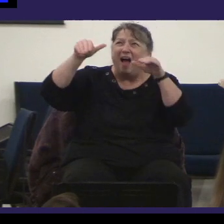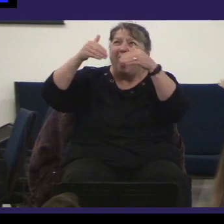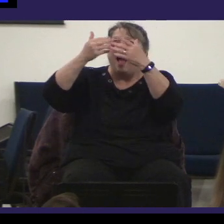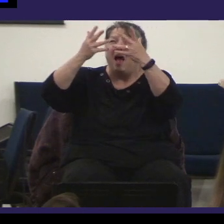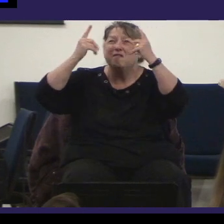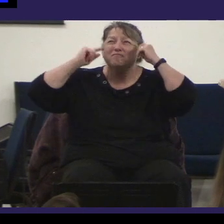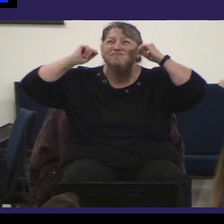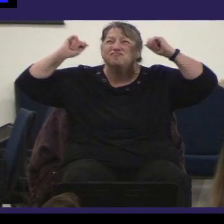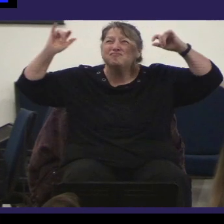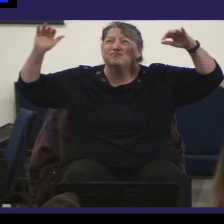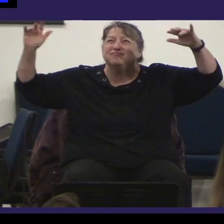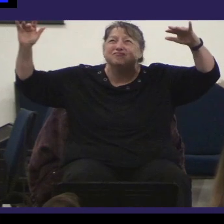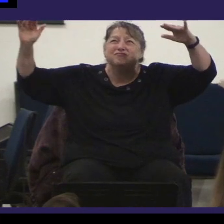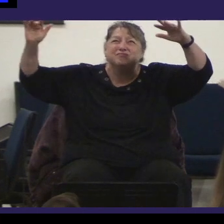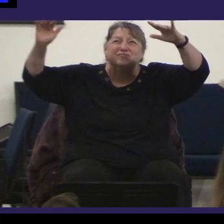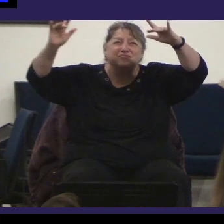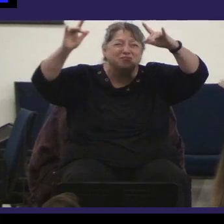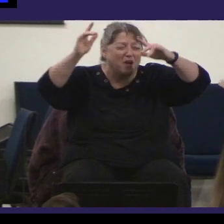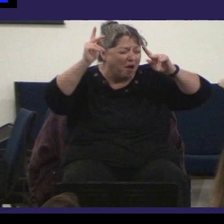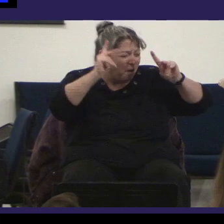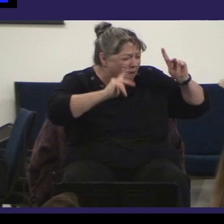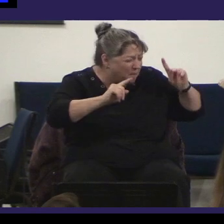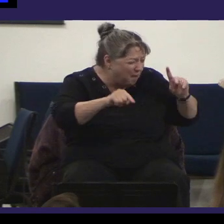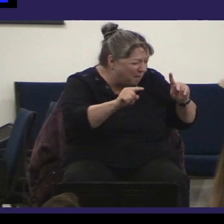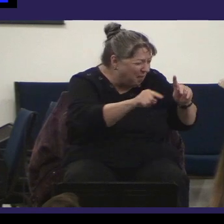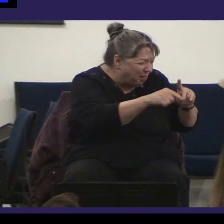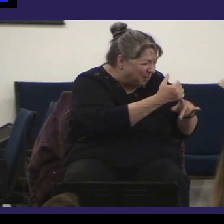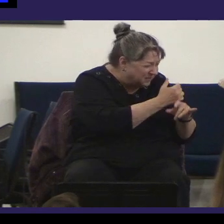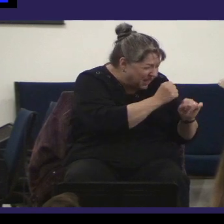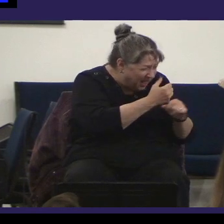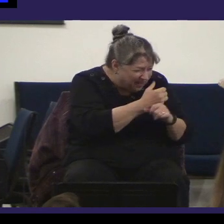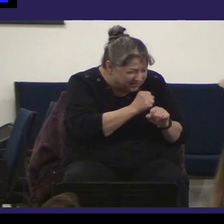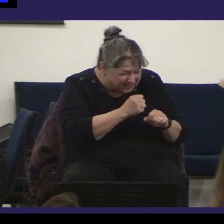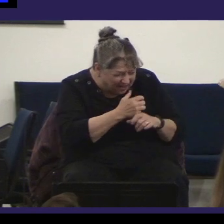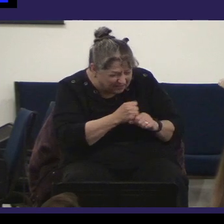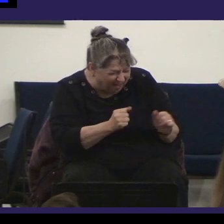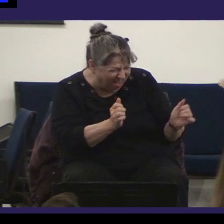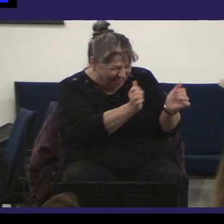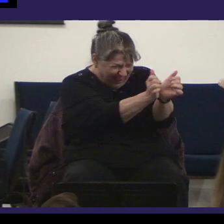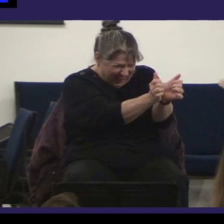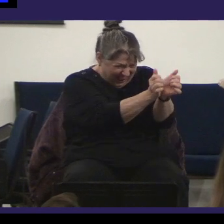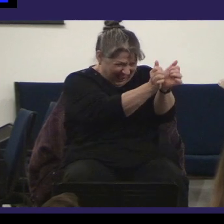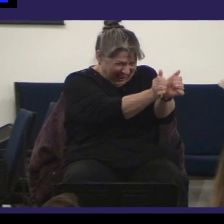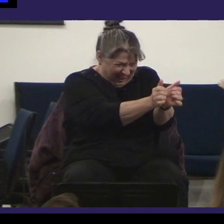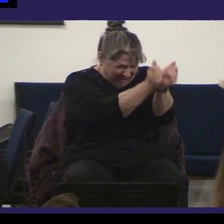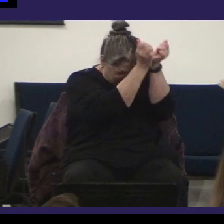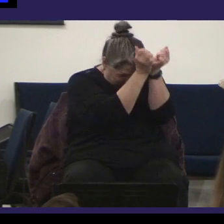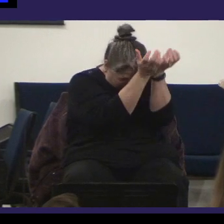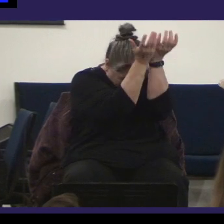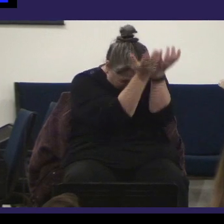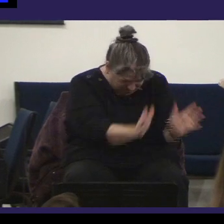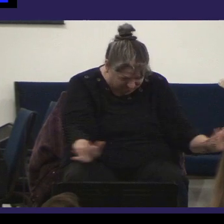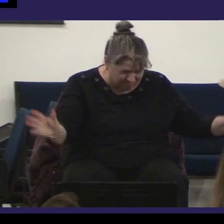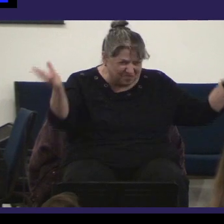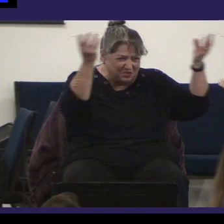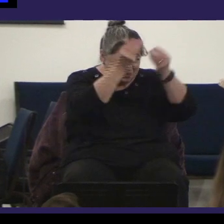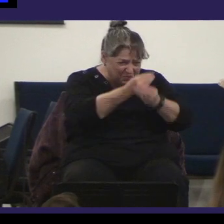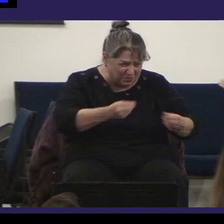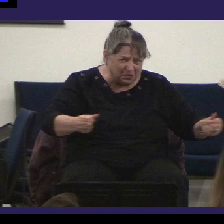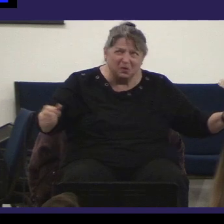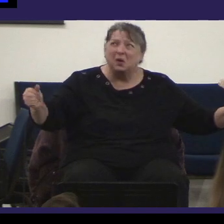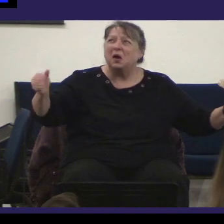their very heart set free. Hear the chains of shame hit the ground when the people of